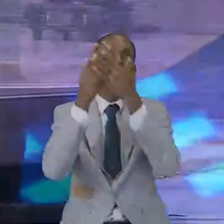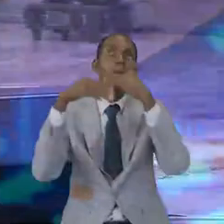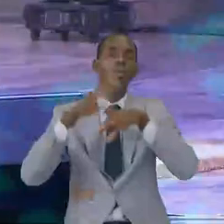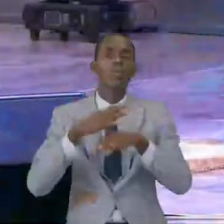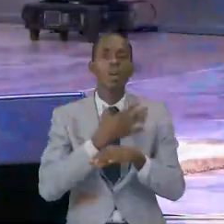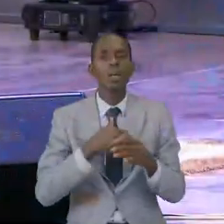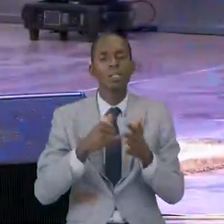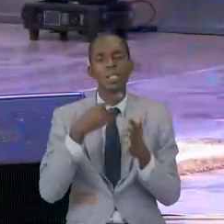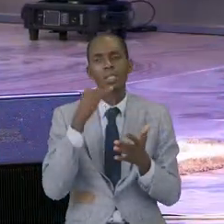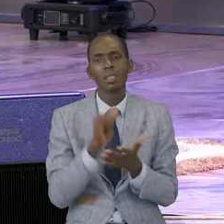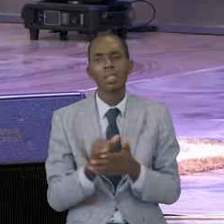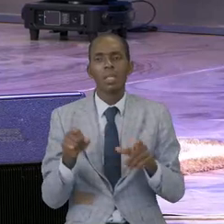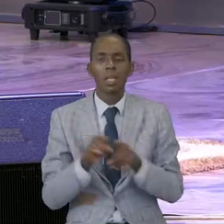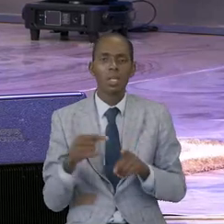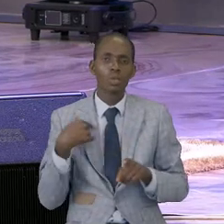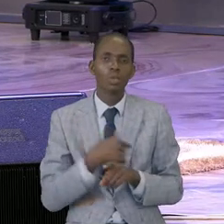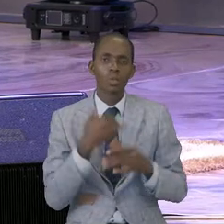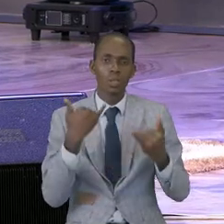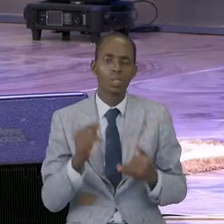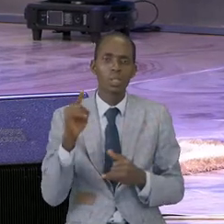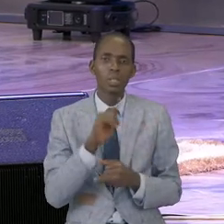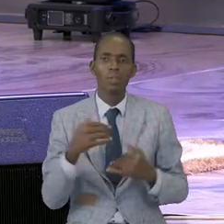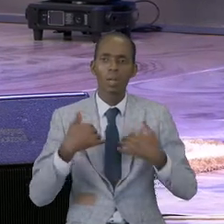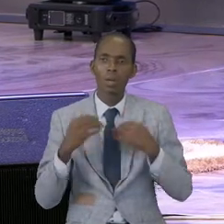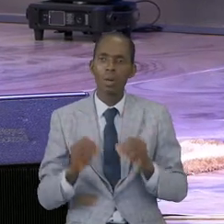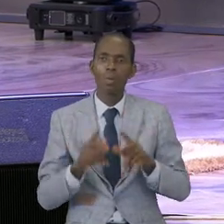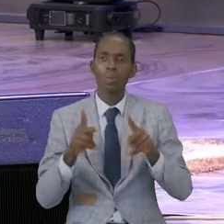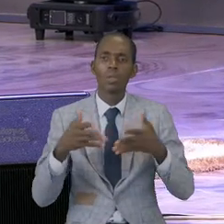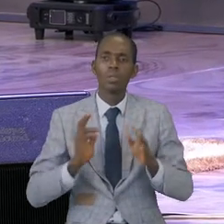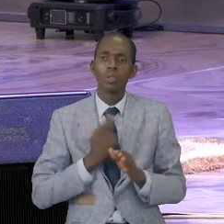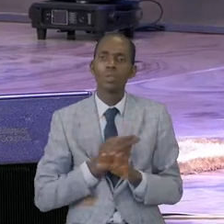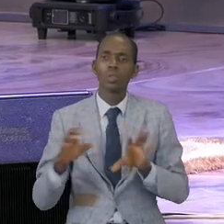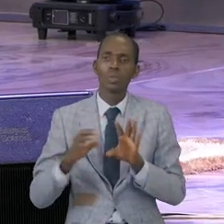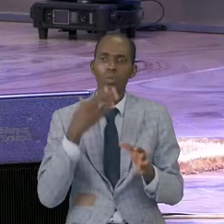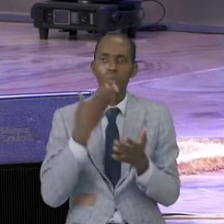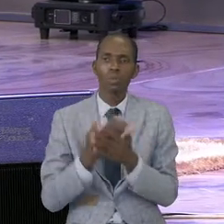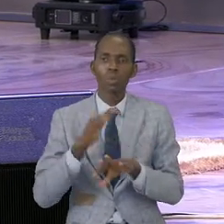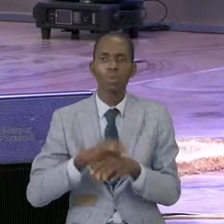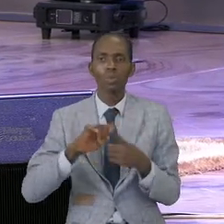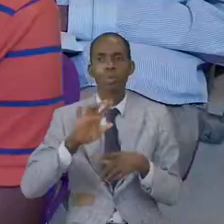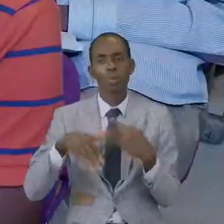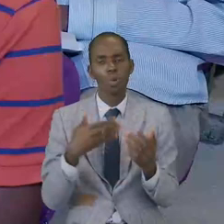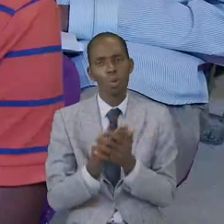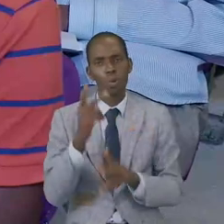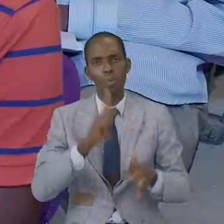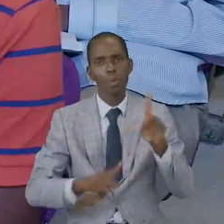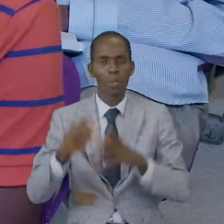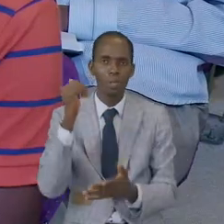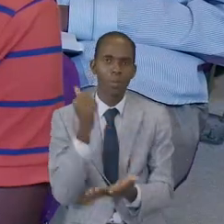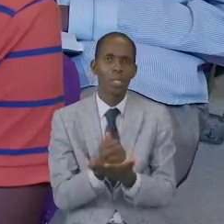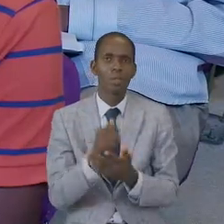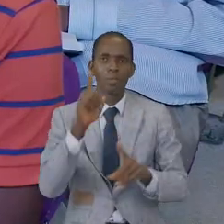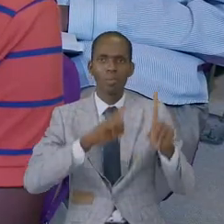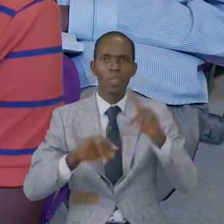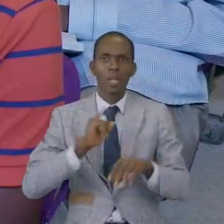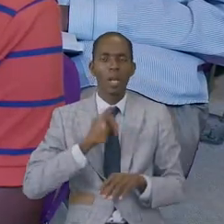as we have therefore opportunity, let us do good unto all men. Amen. I will